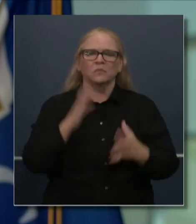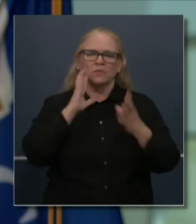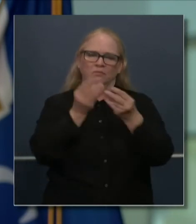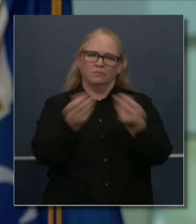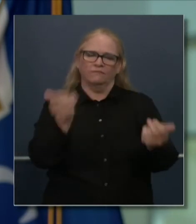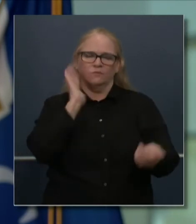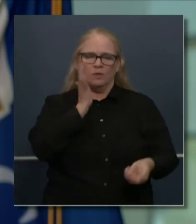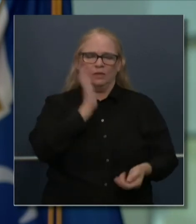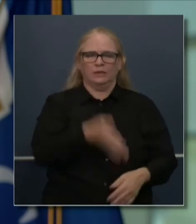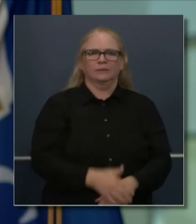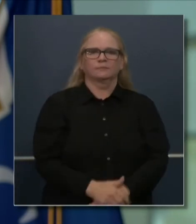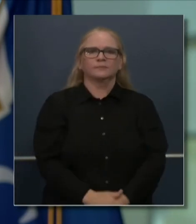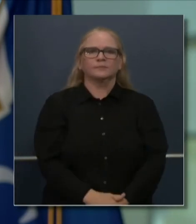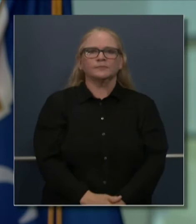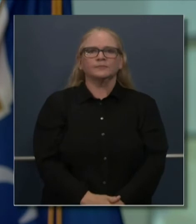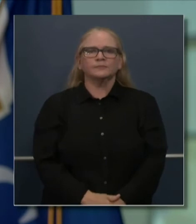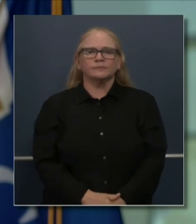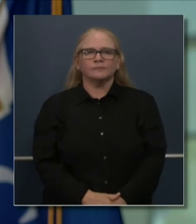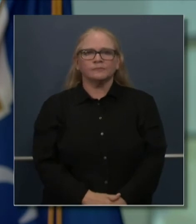Karen Luna, LA Times.